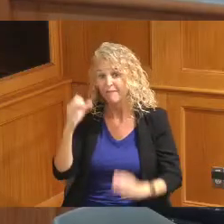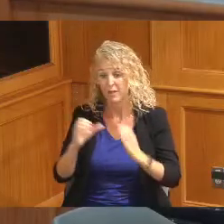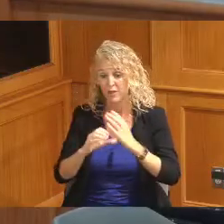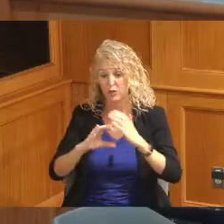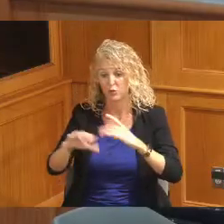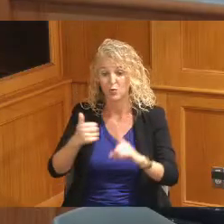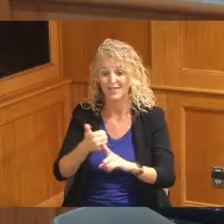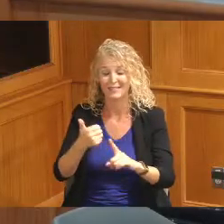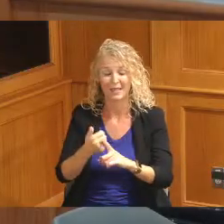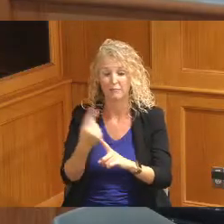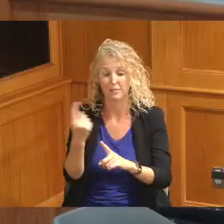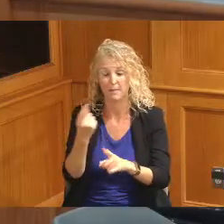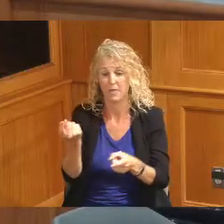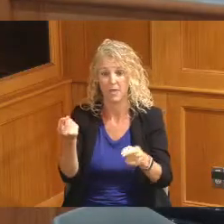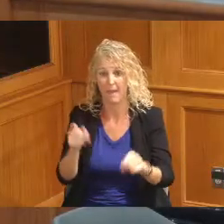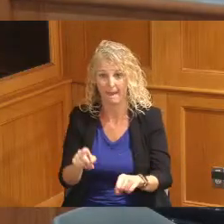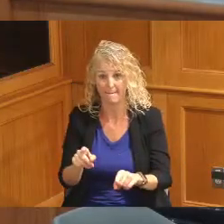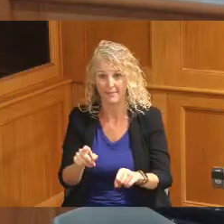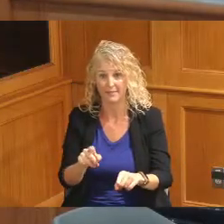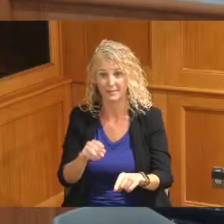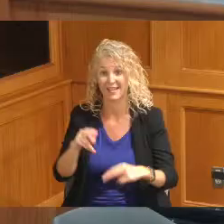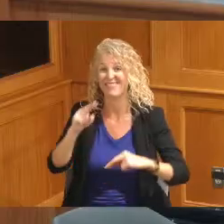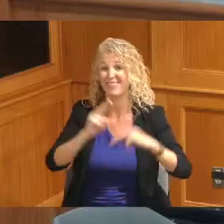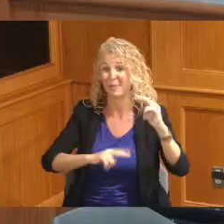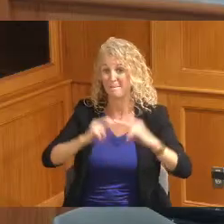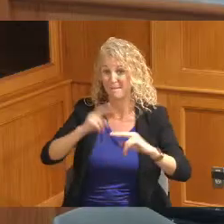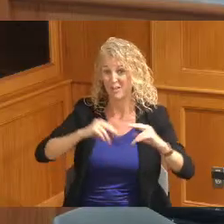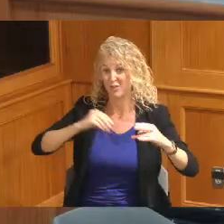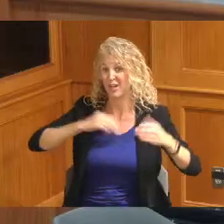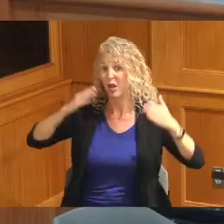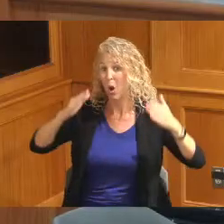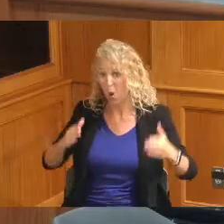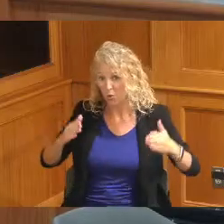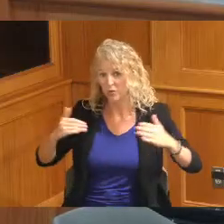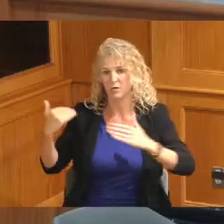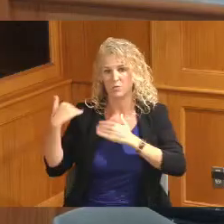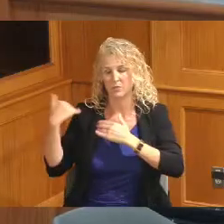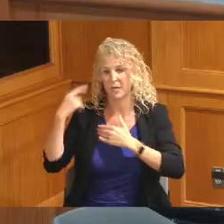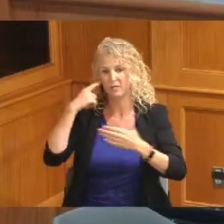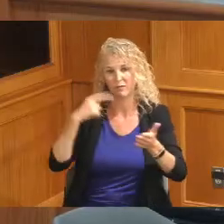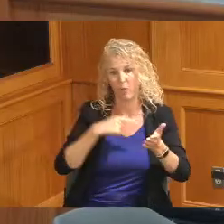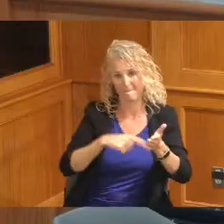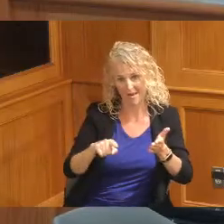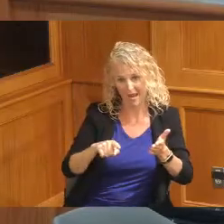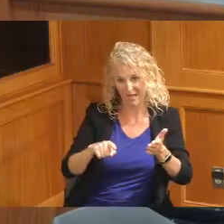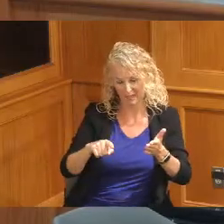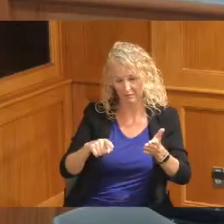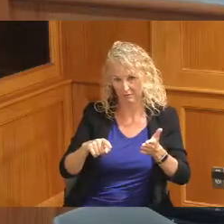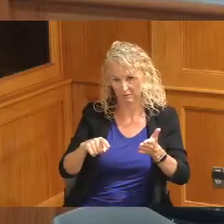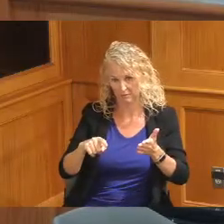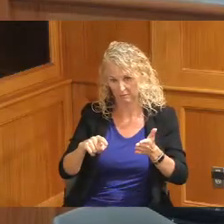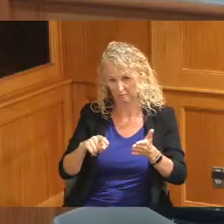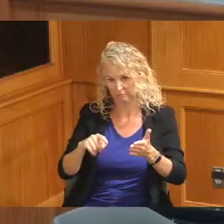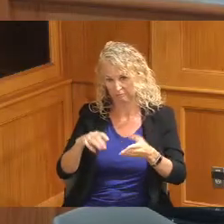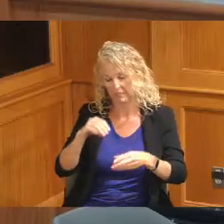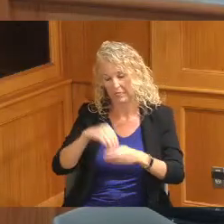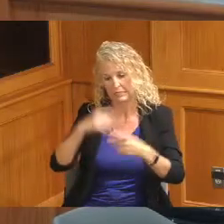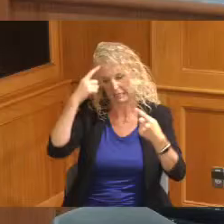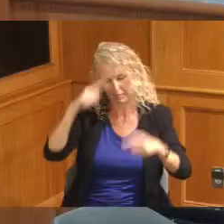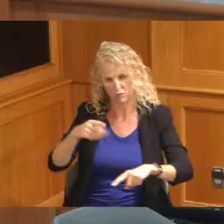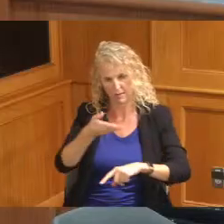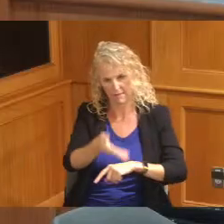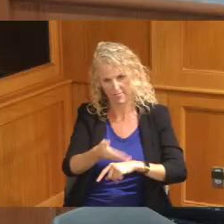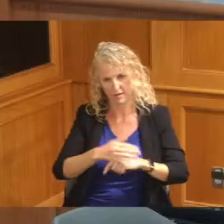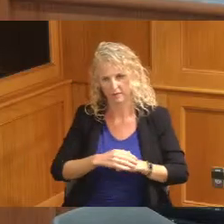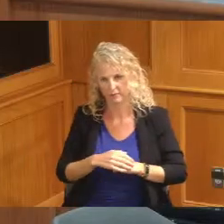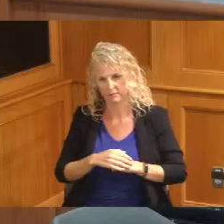have a responsibility for the damages that could be caused there. And exact terms there are stated in the agreement there in front